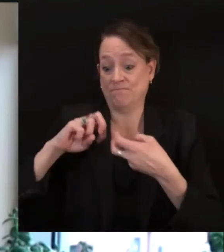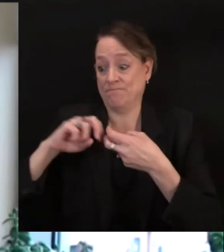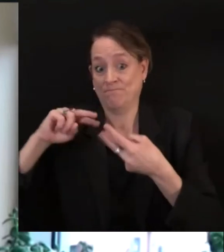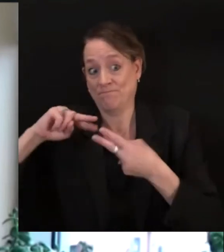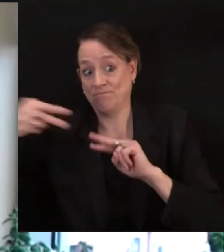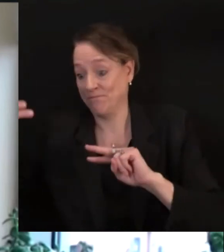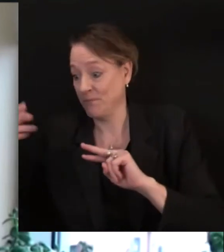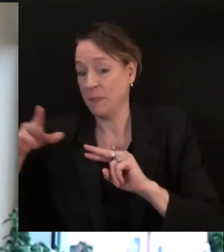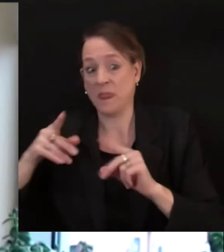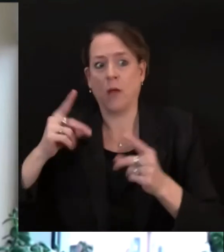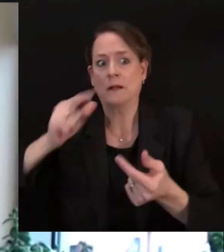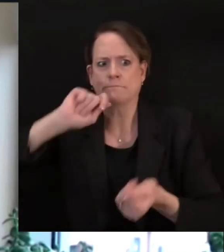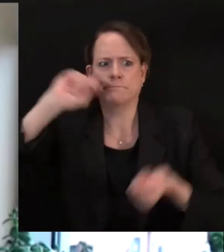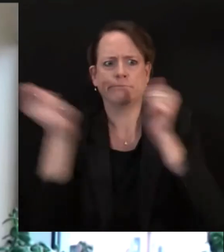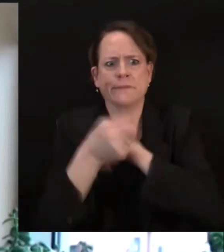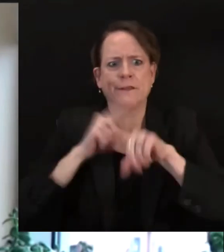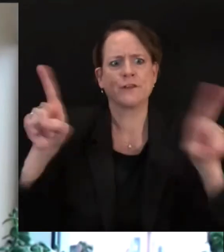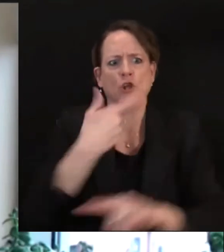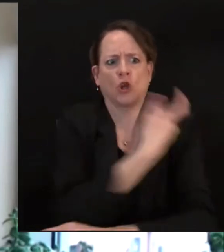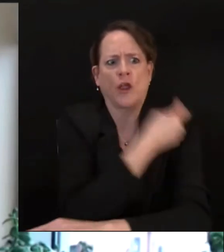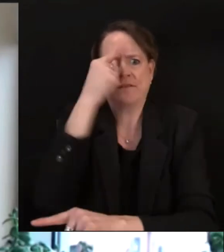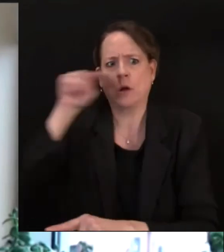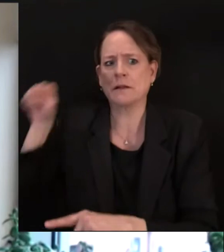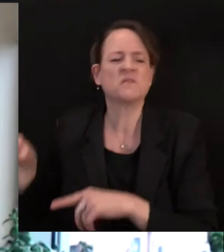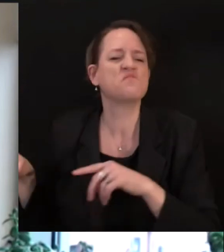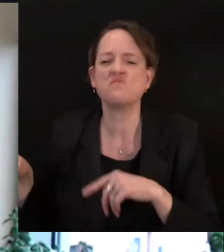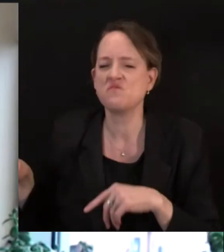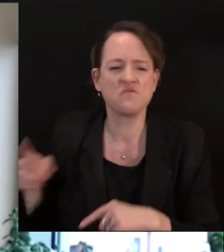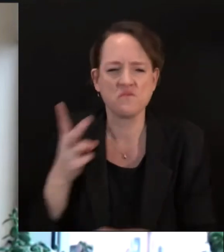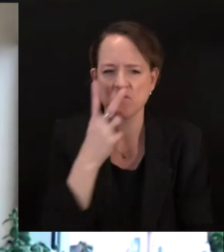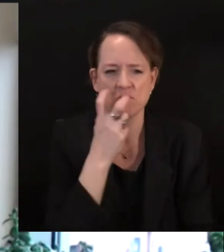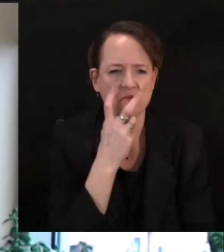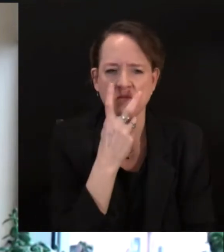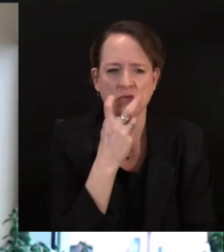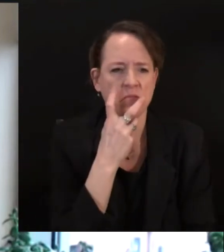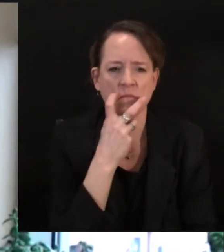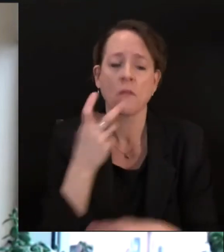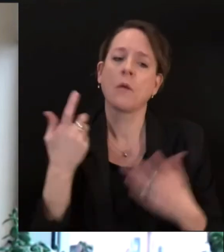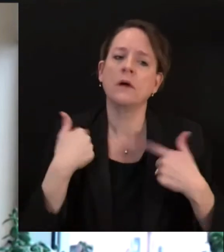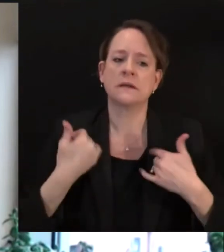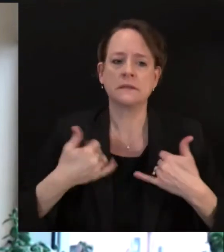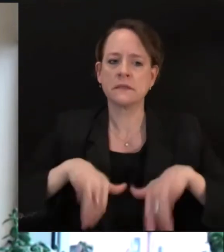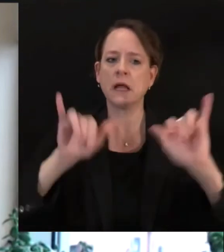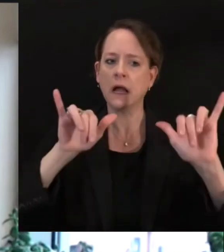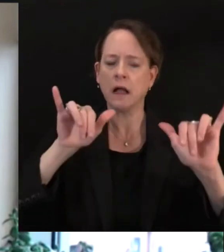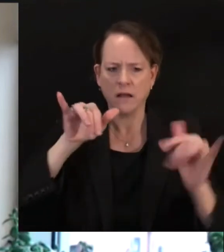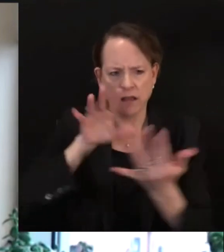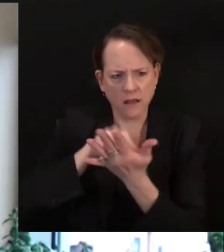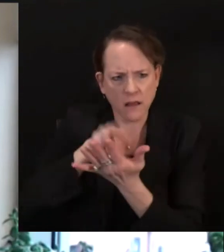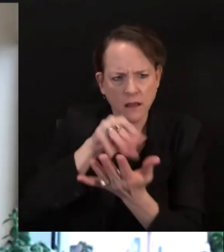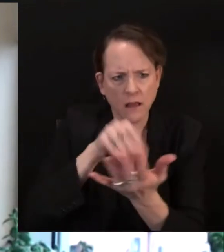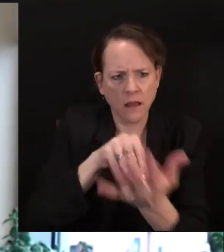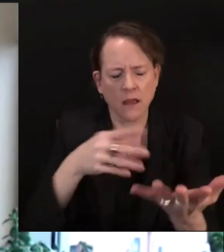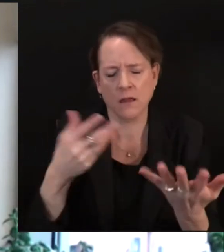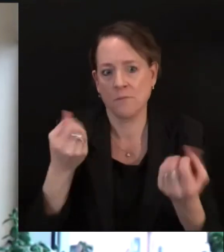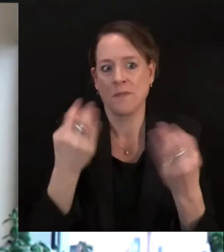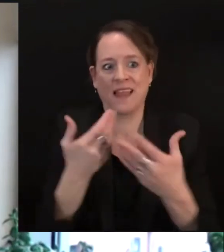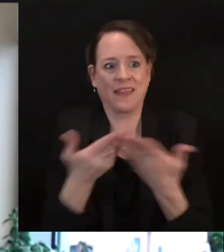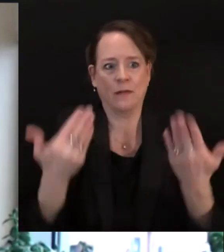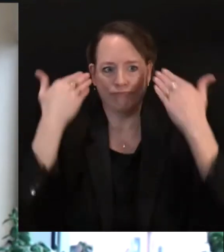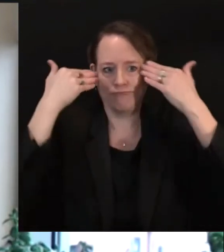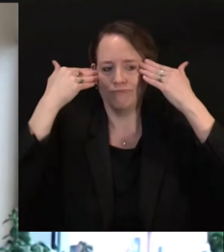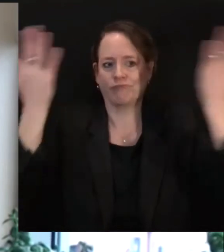that's unknown. But right now, there's not much concern that would be a problem. The vaccine should be effective against all known